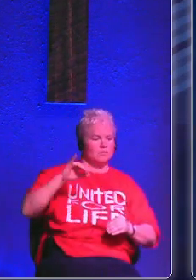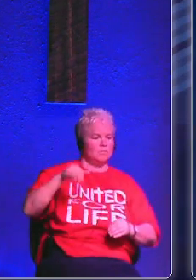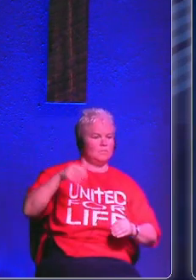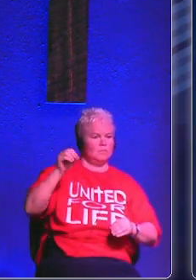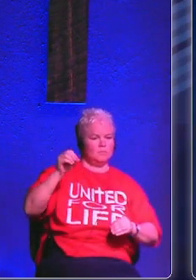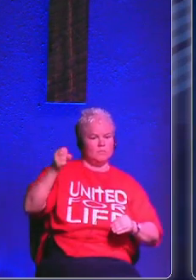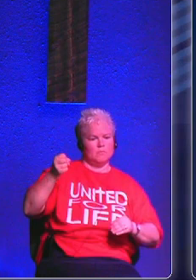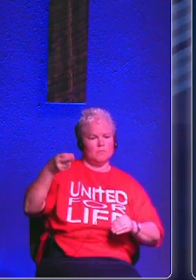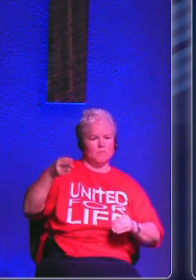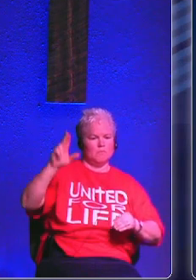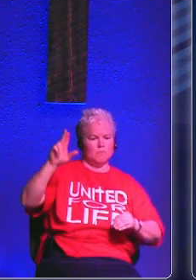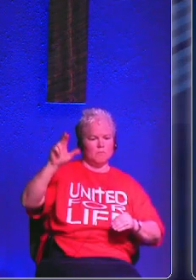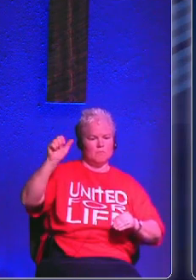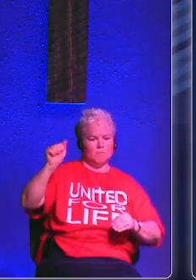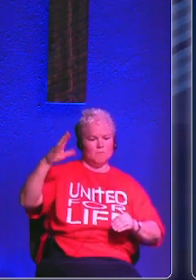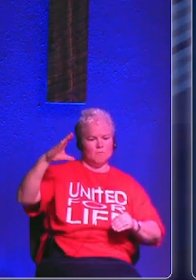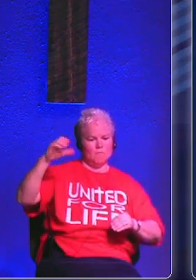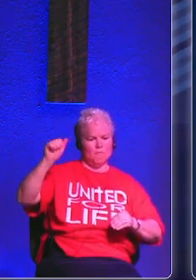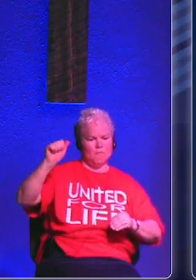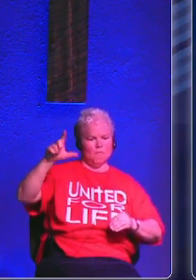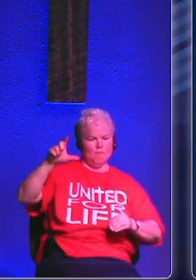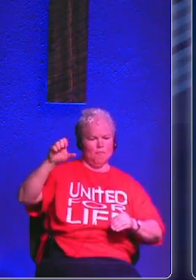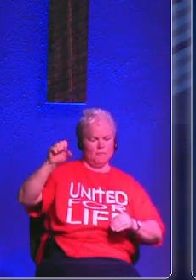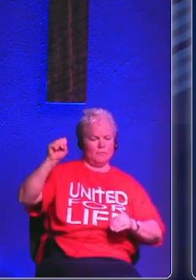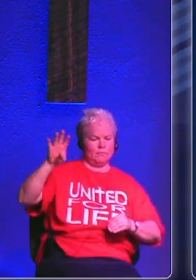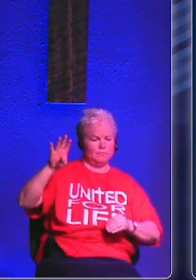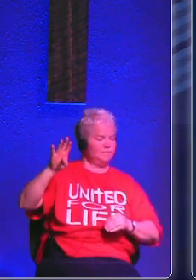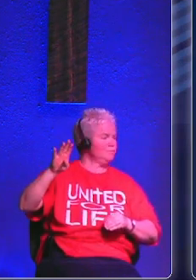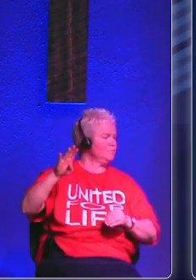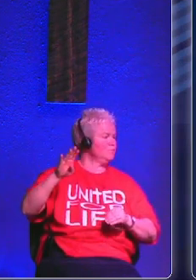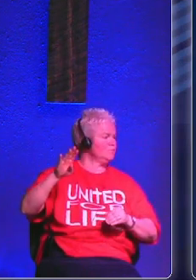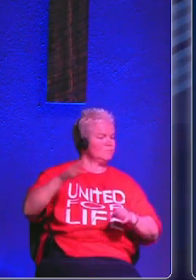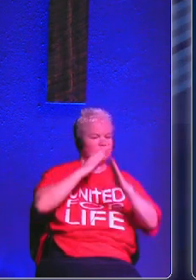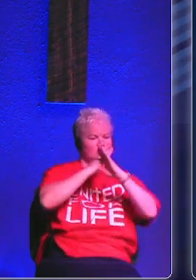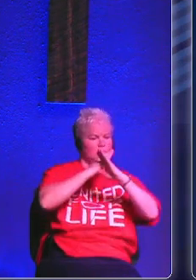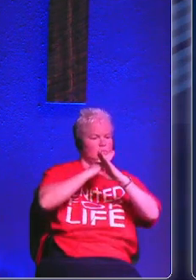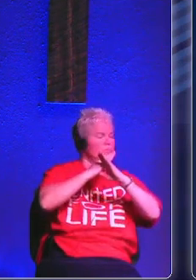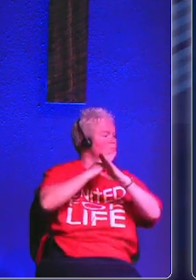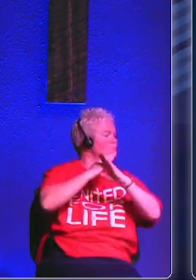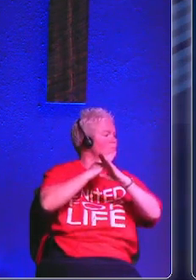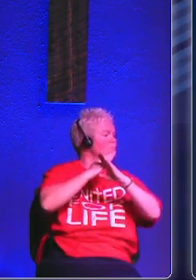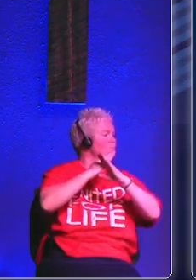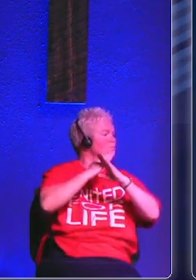and Caleb, who were the only ones who didn't rebel,